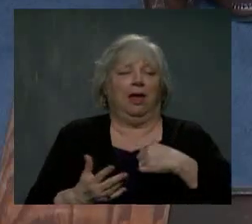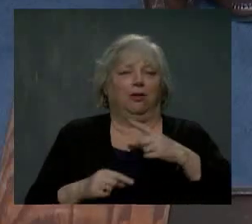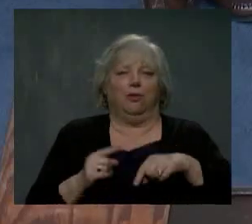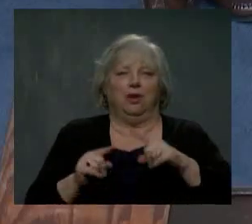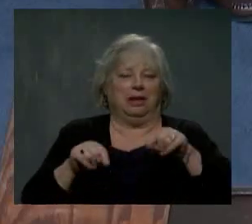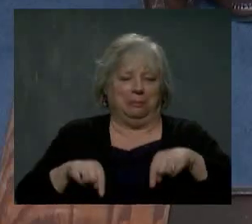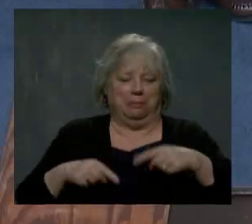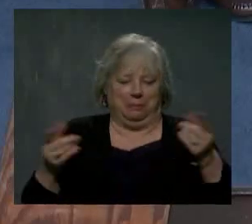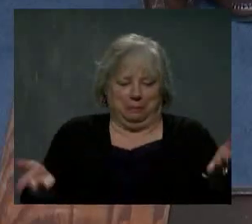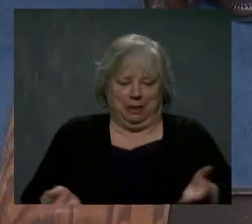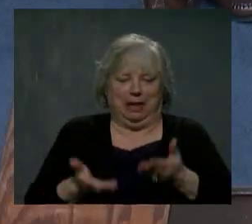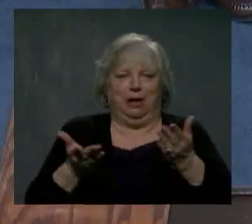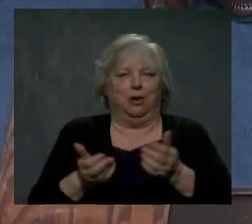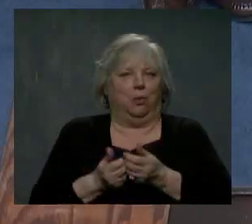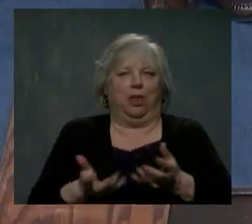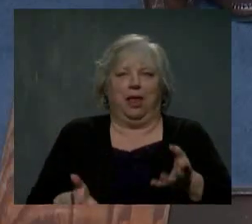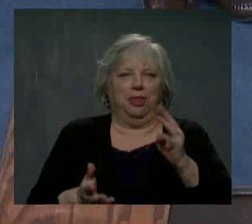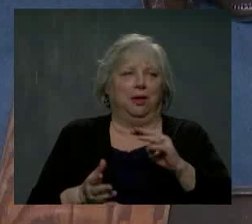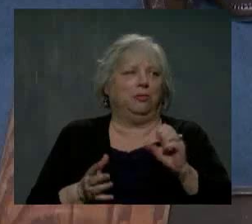them. So thank you, guys.